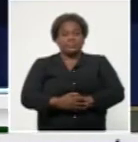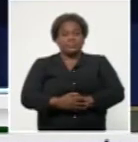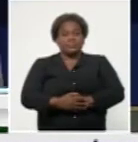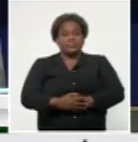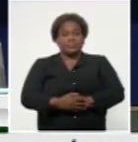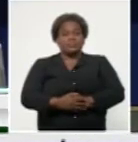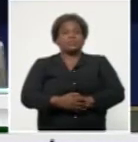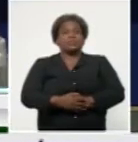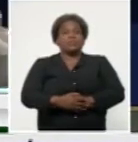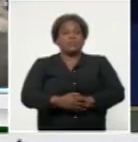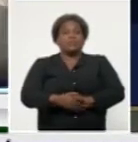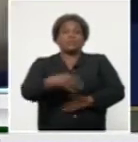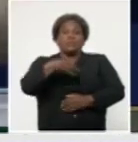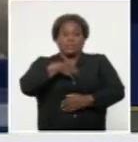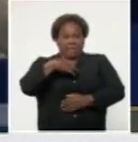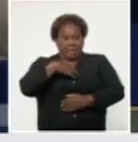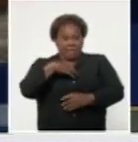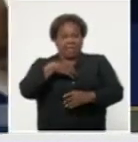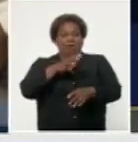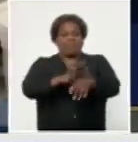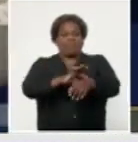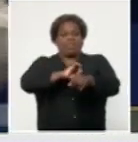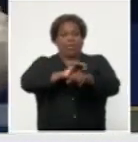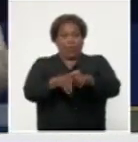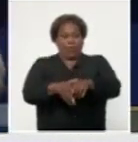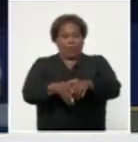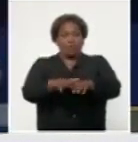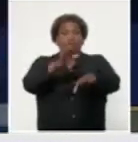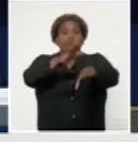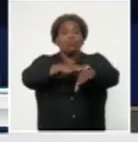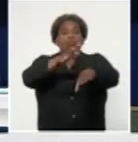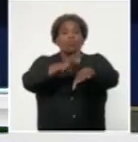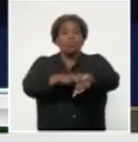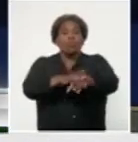who have tested positive in our. That's